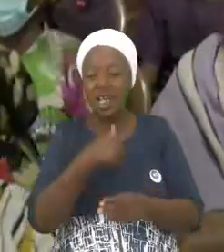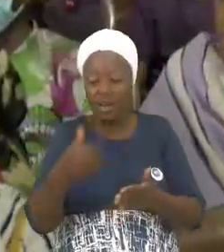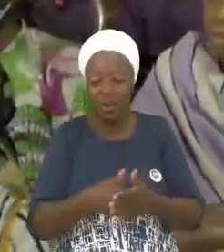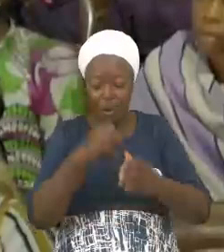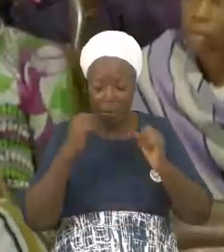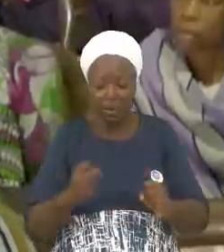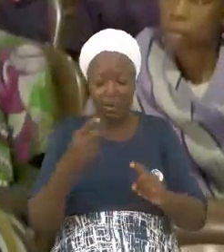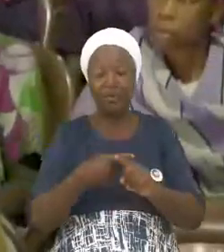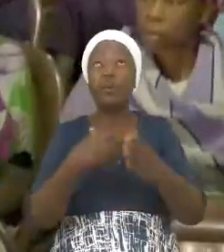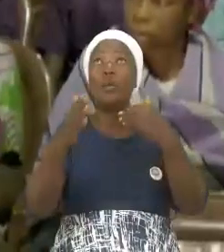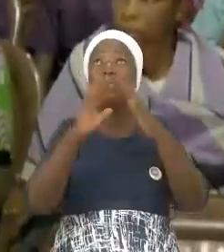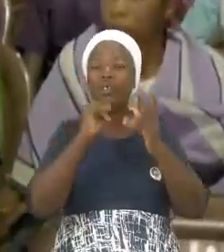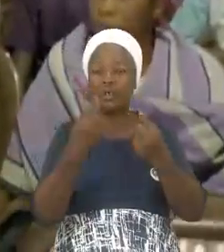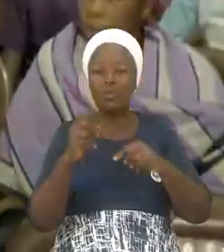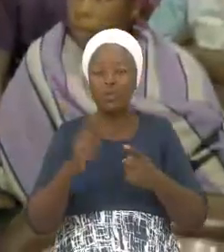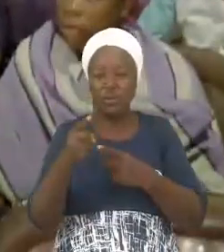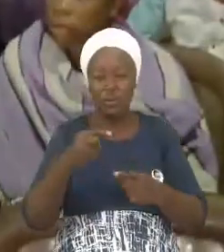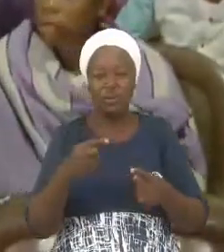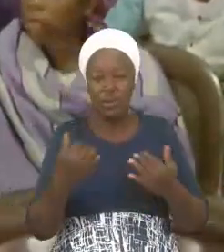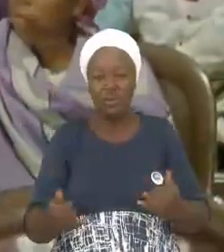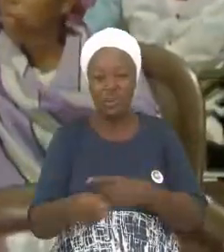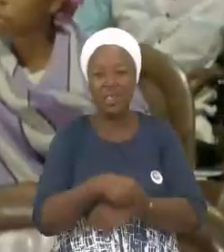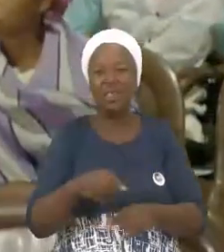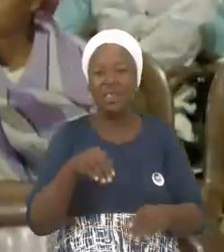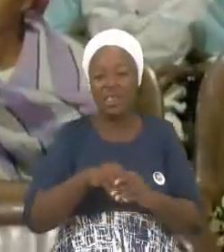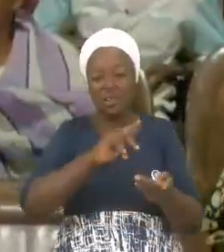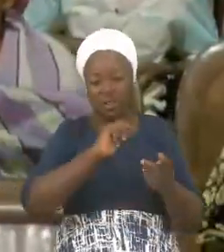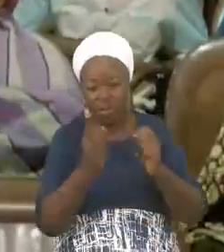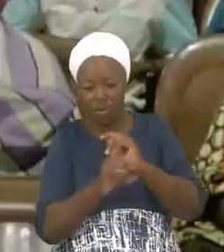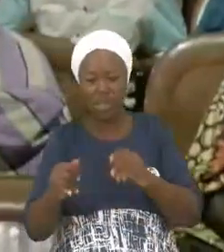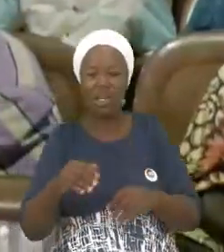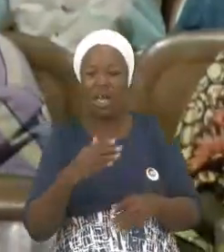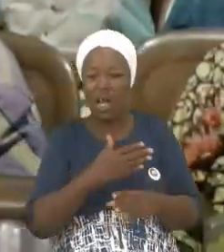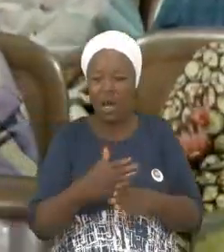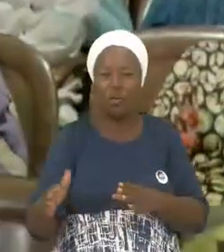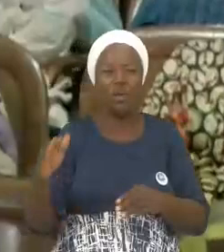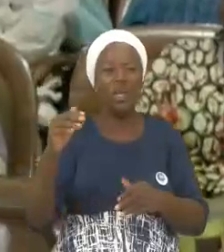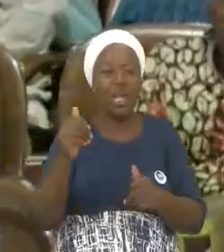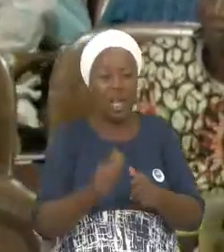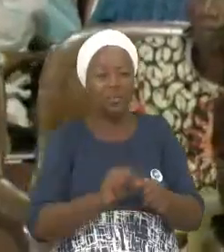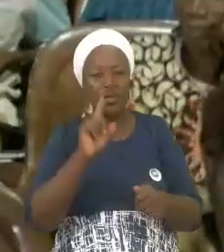is coming to you today in turning away every one of you